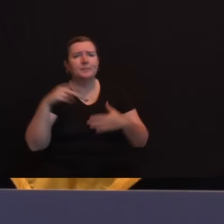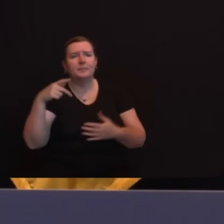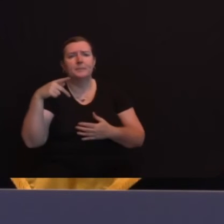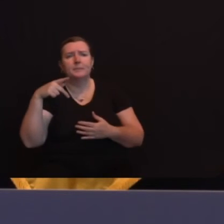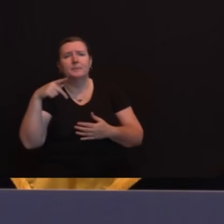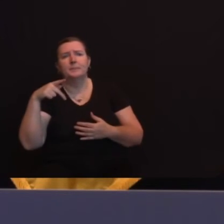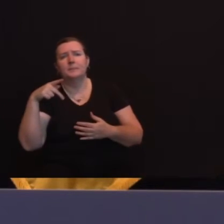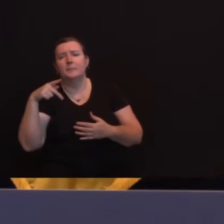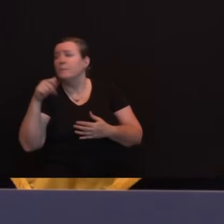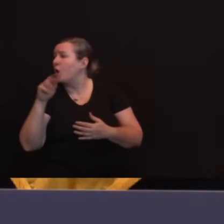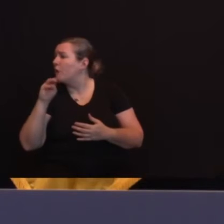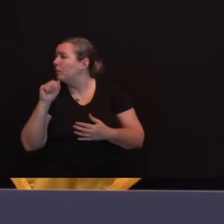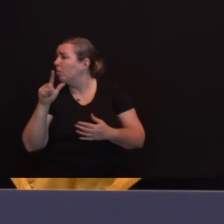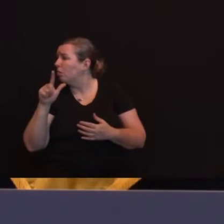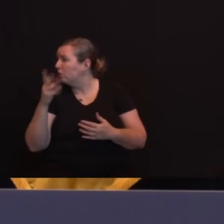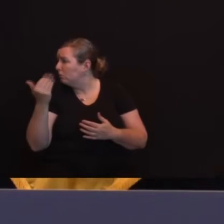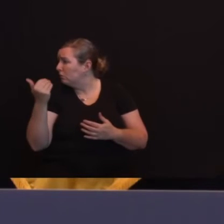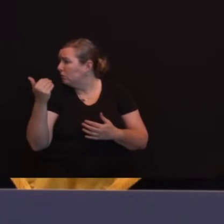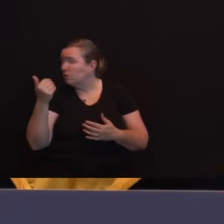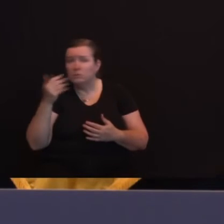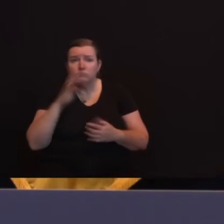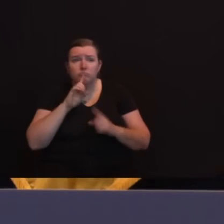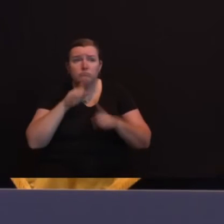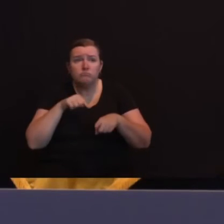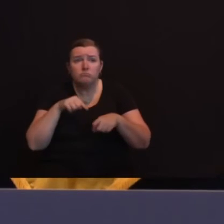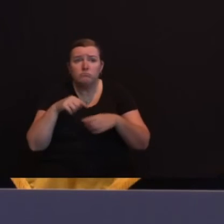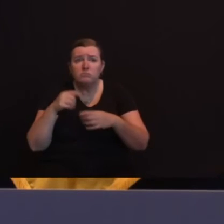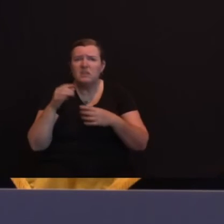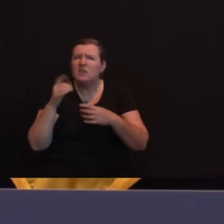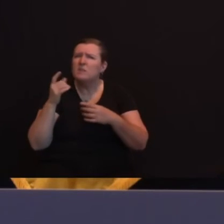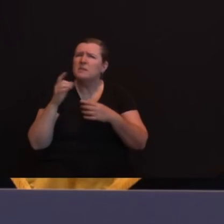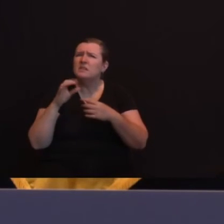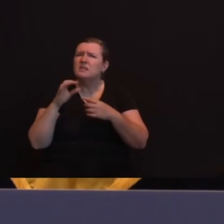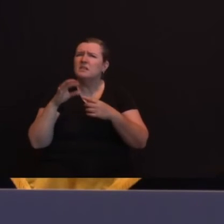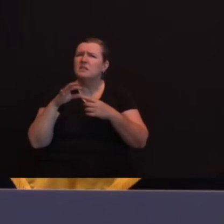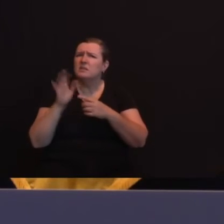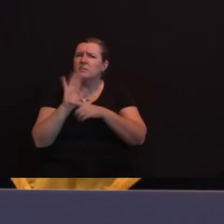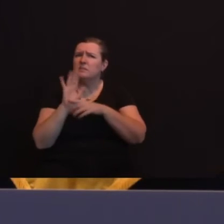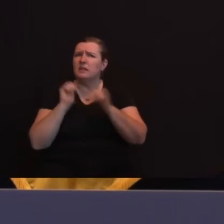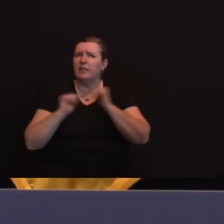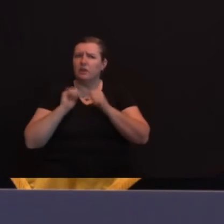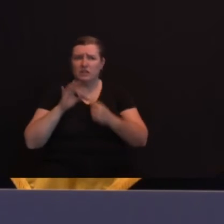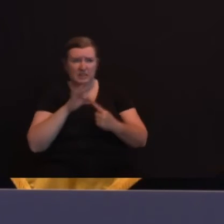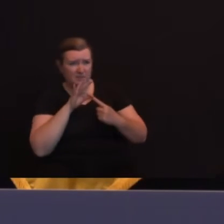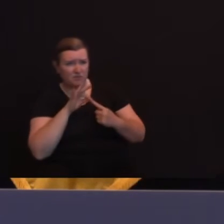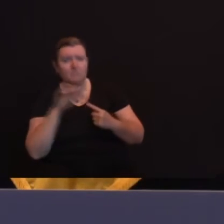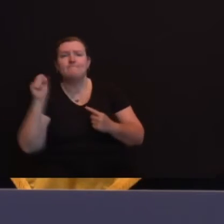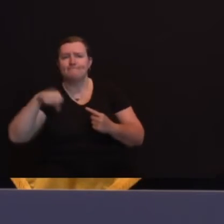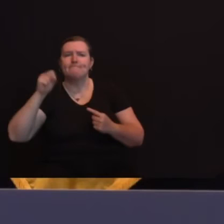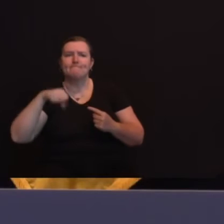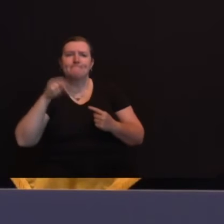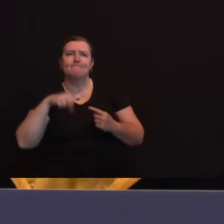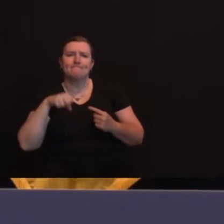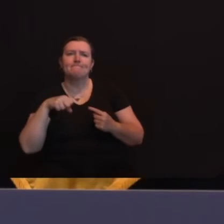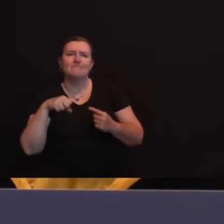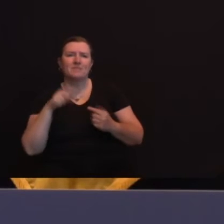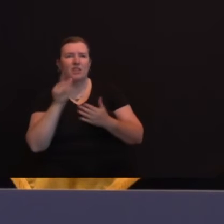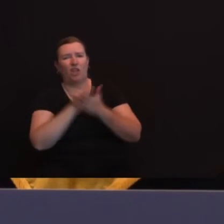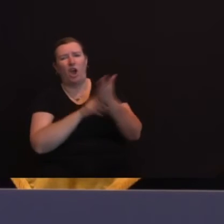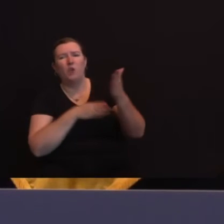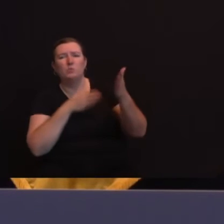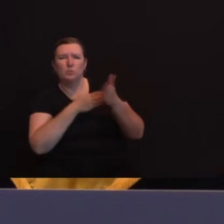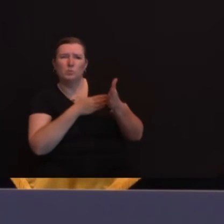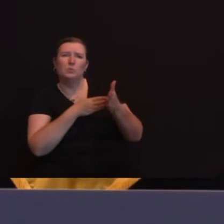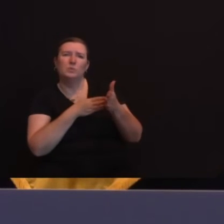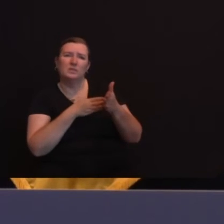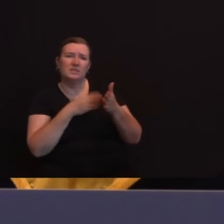The movie theaters is kind of a unique animal here, I know. Sure, and there have been a number of lawsuits suggesting that movie theaters are entitled